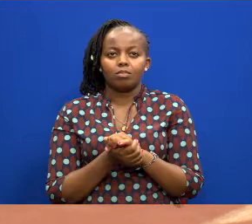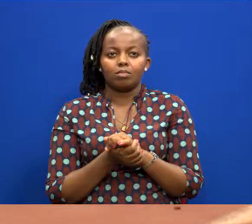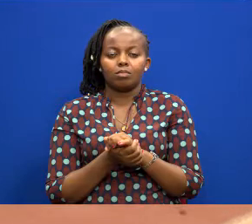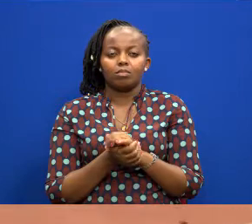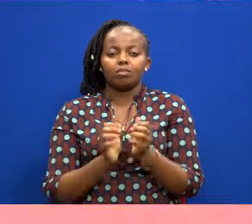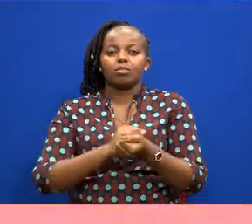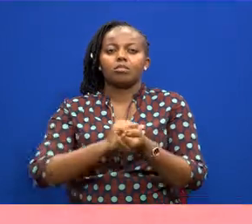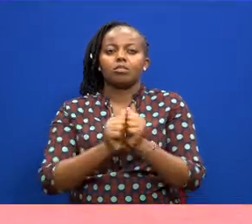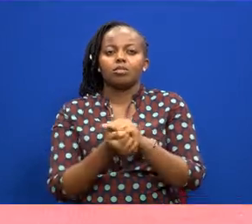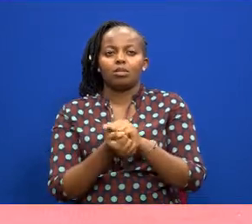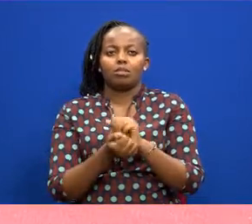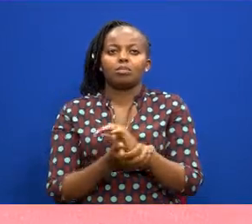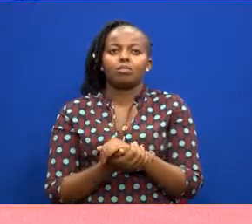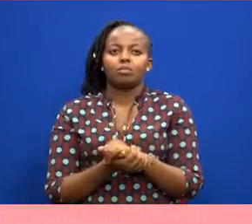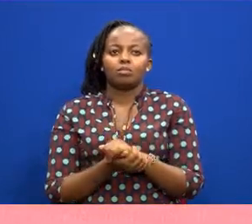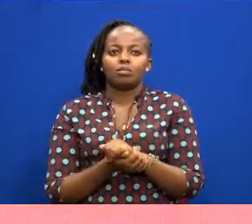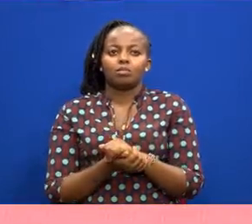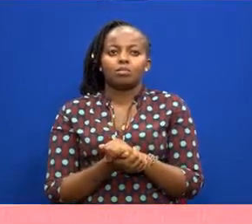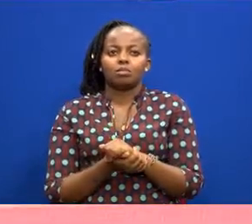Okay, and on the opposite side.